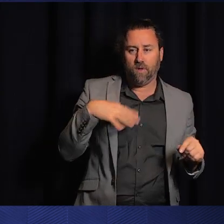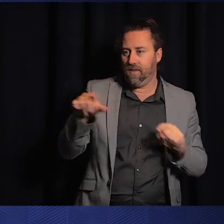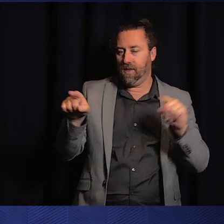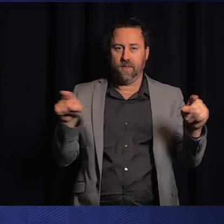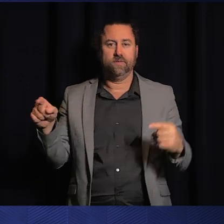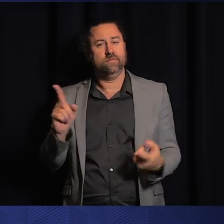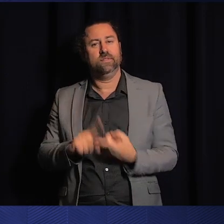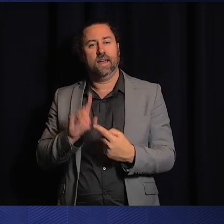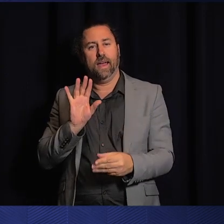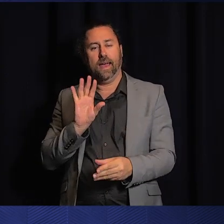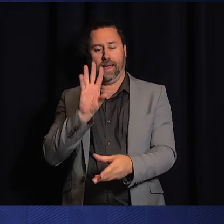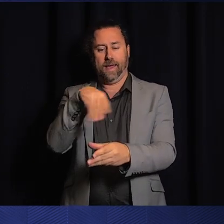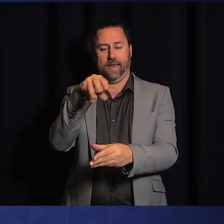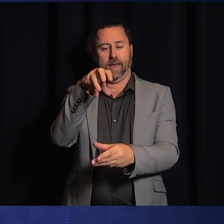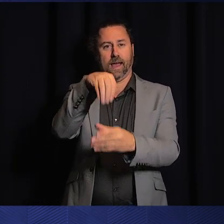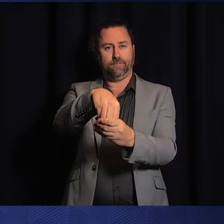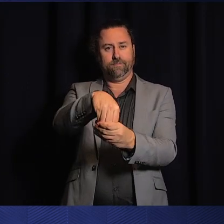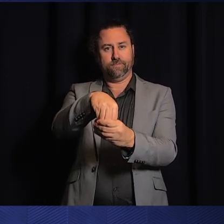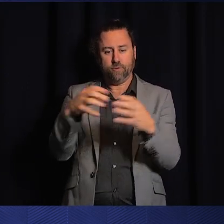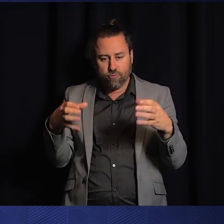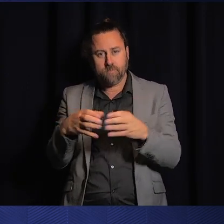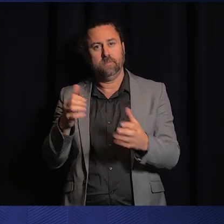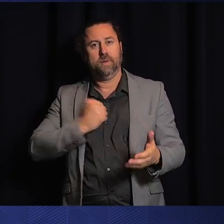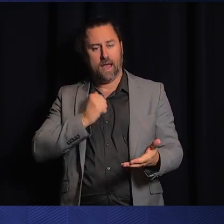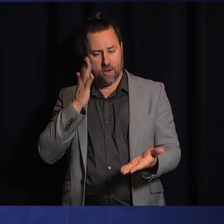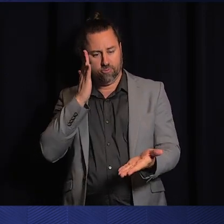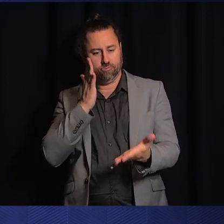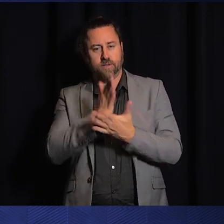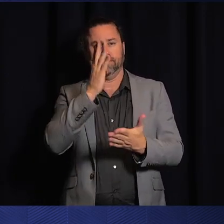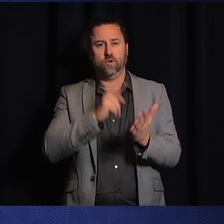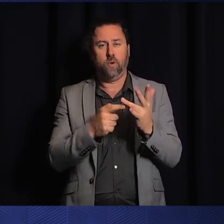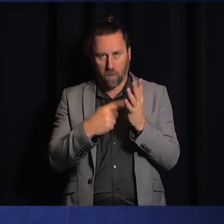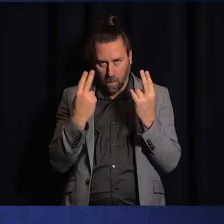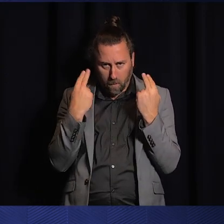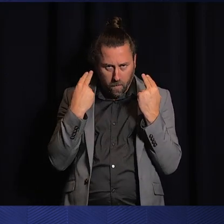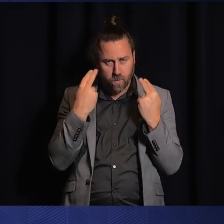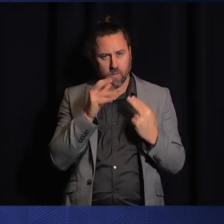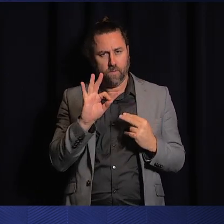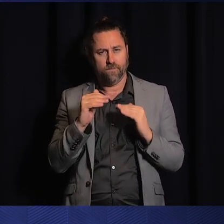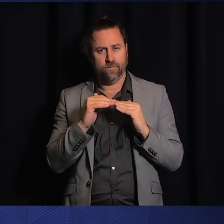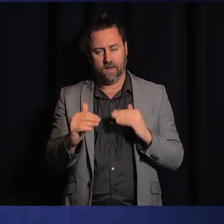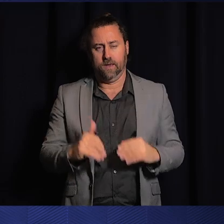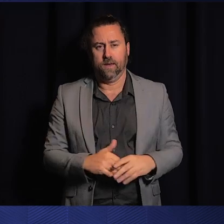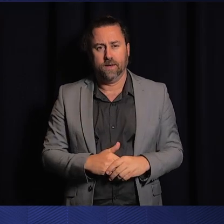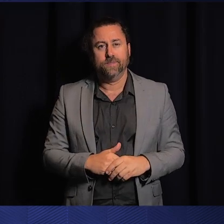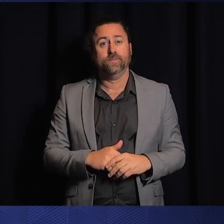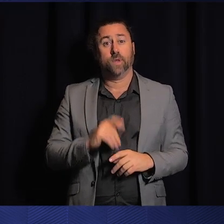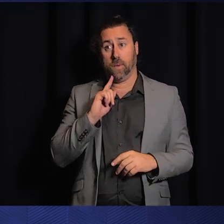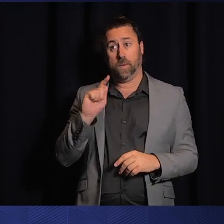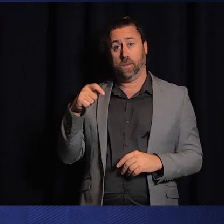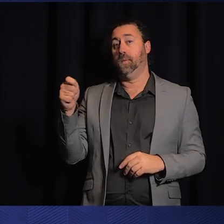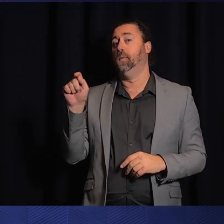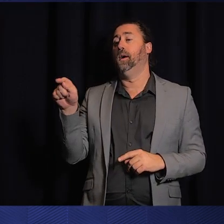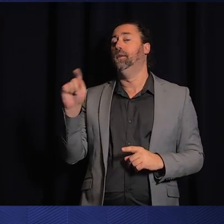meaningful participation of different groups, substantive rights. All of this we will find reflected in the coming